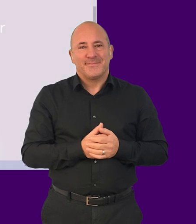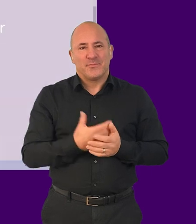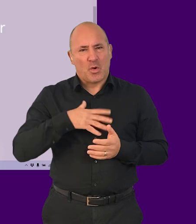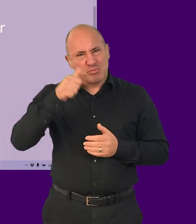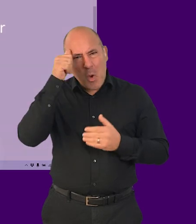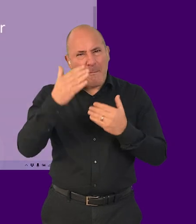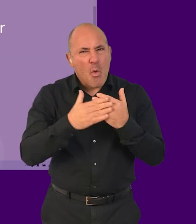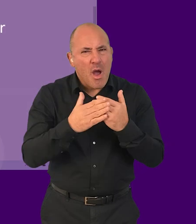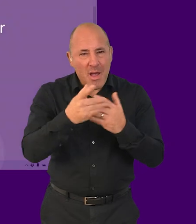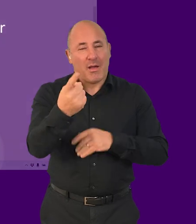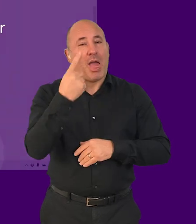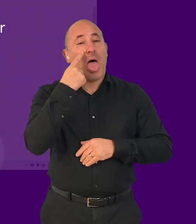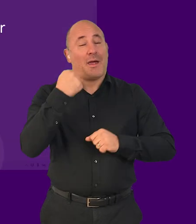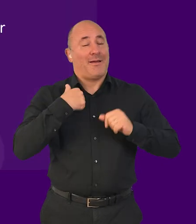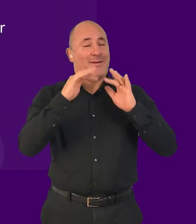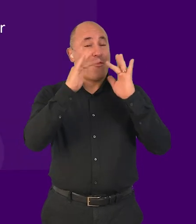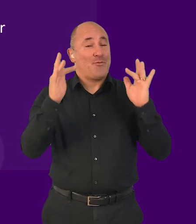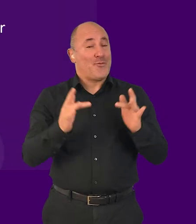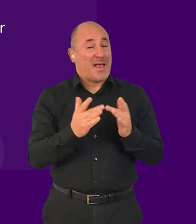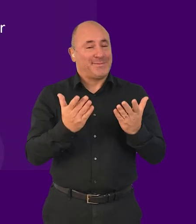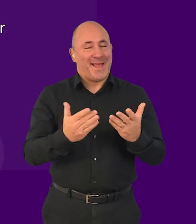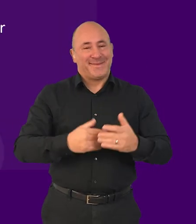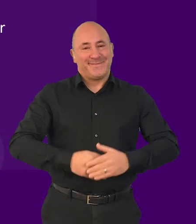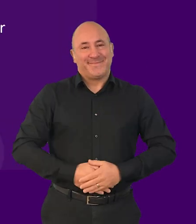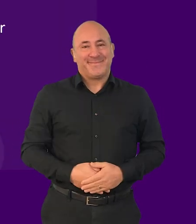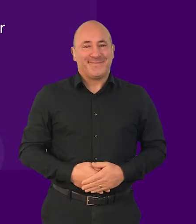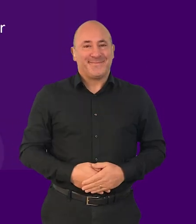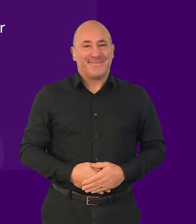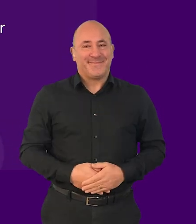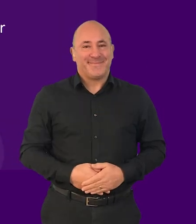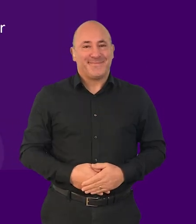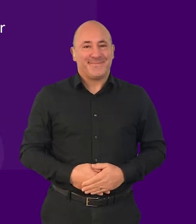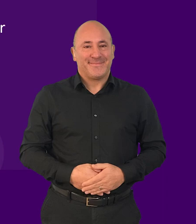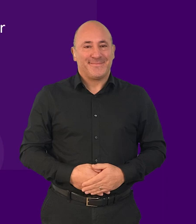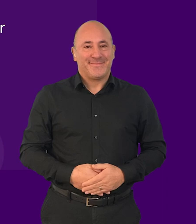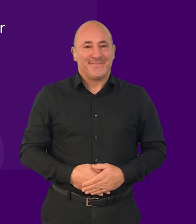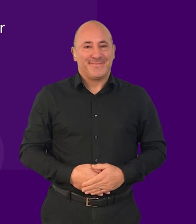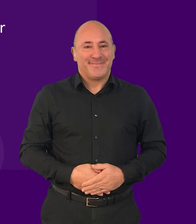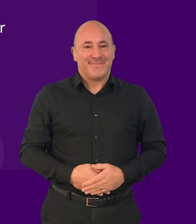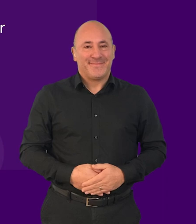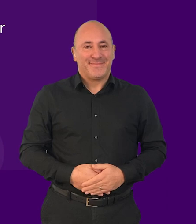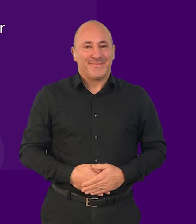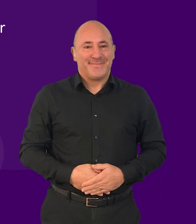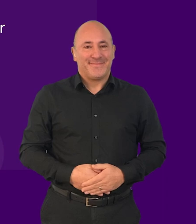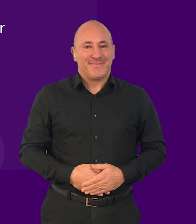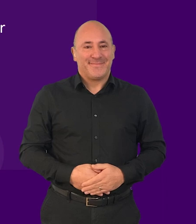To find out more about accessibility, visit our website at tetralogical.com.